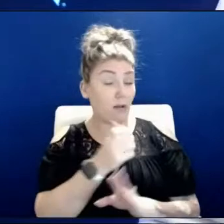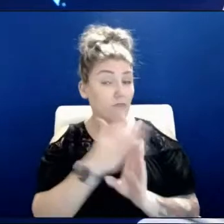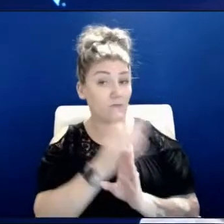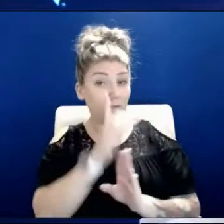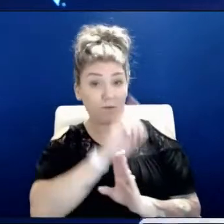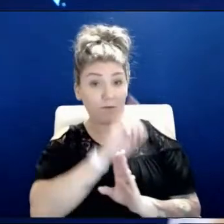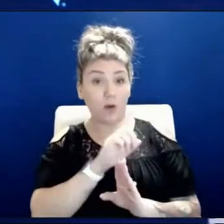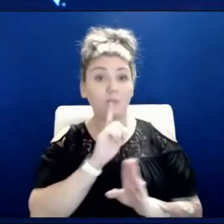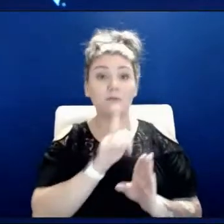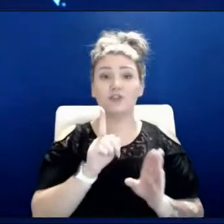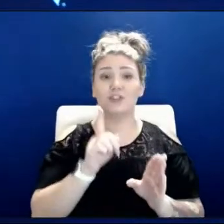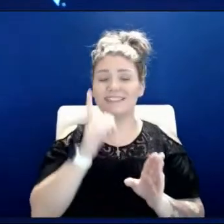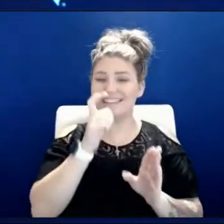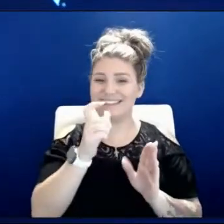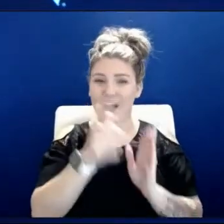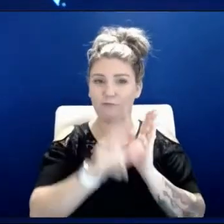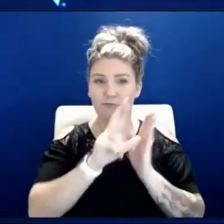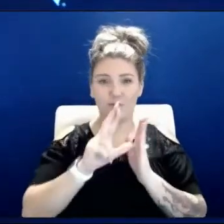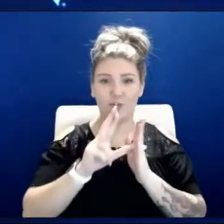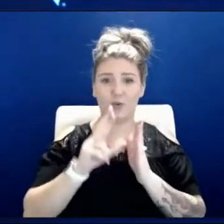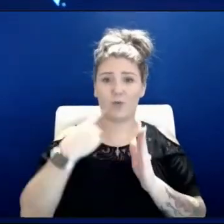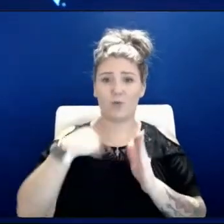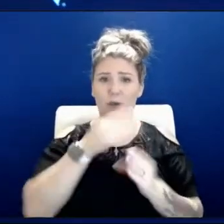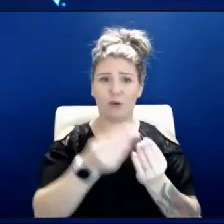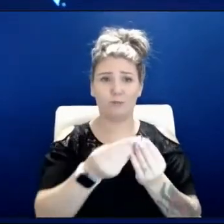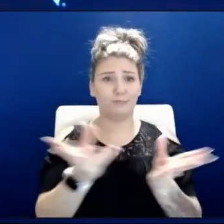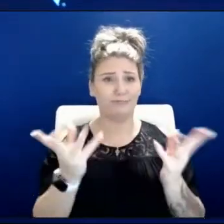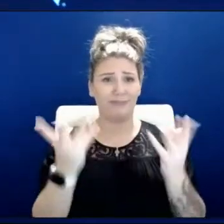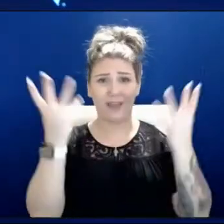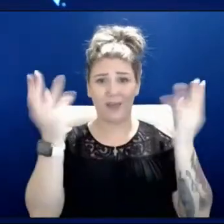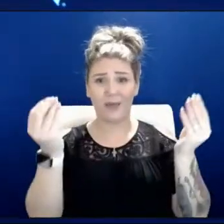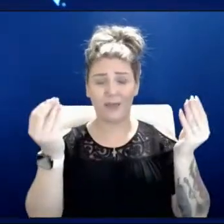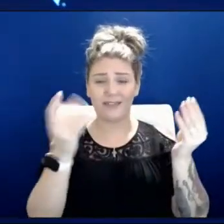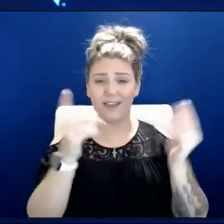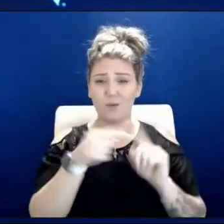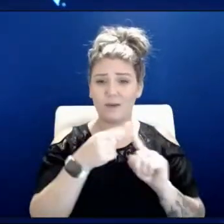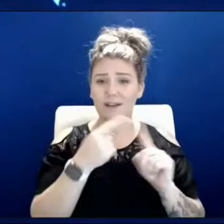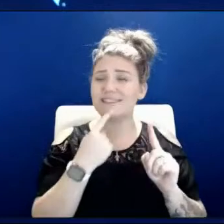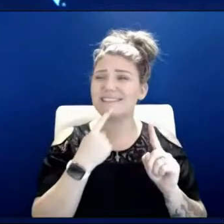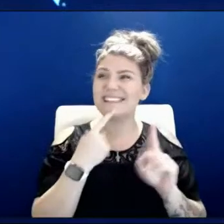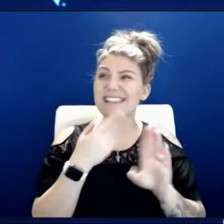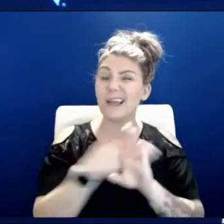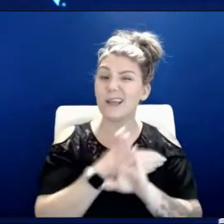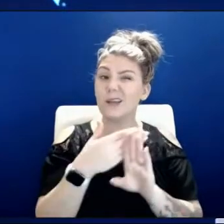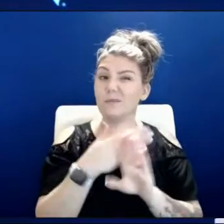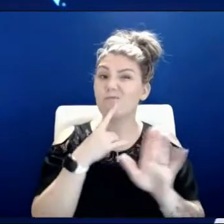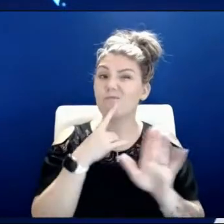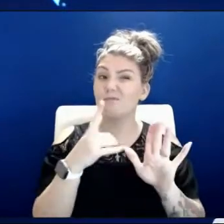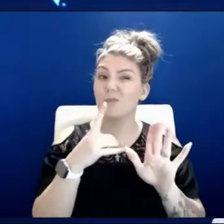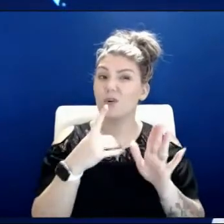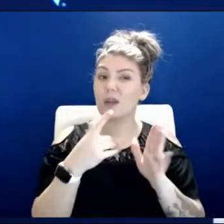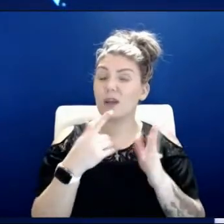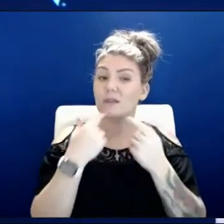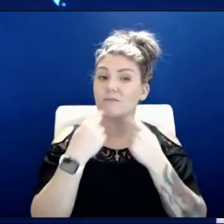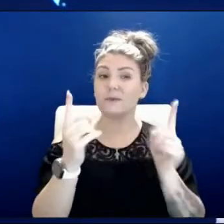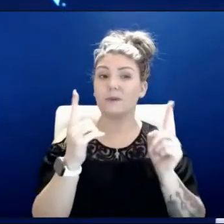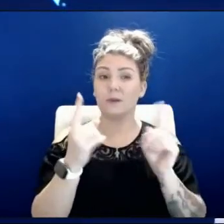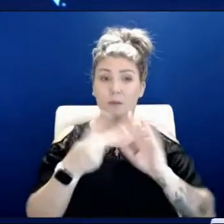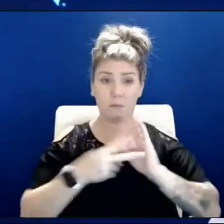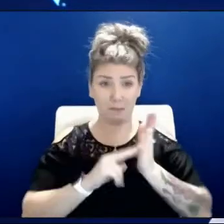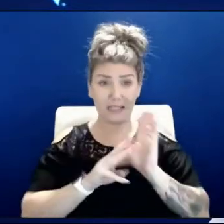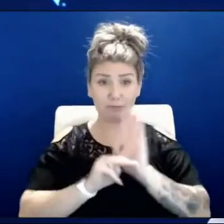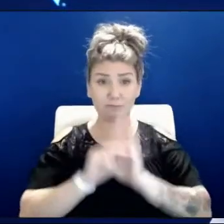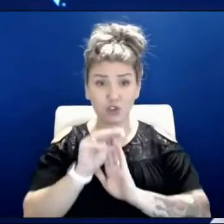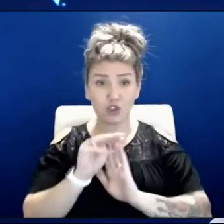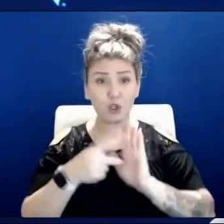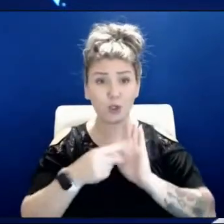premature because we're putting it out there. And when I say it's premature, I mean it's the article being truly mature in that people